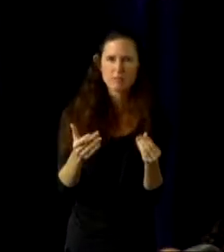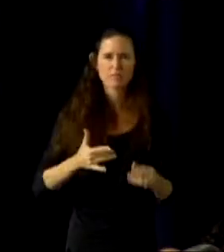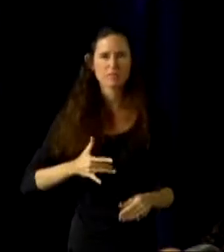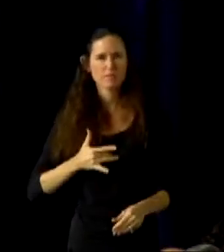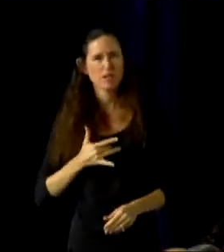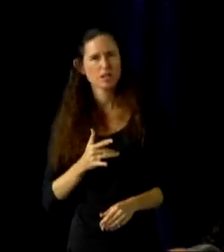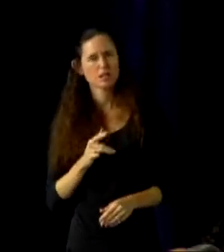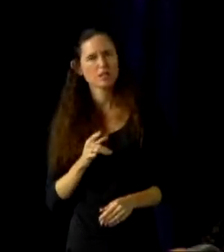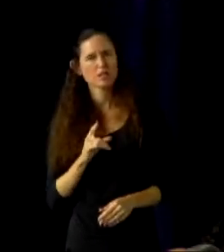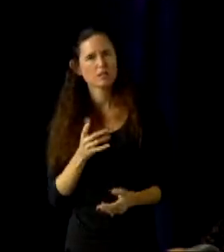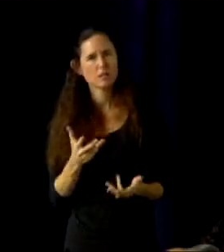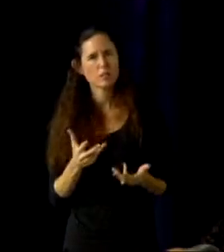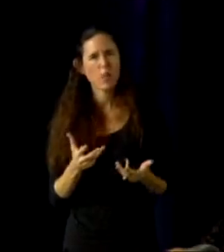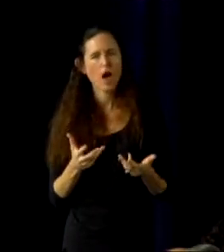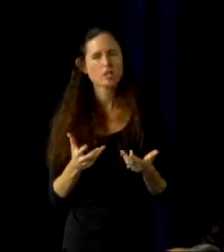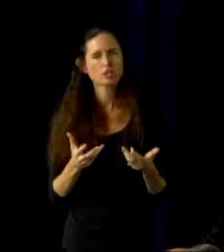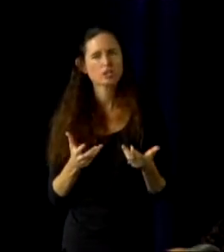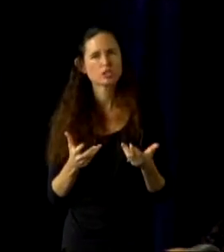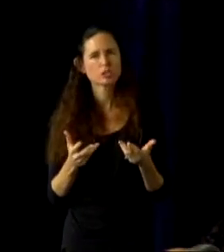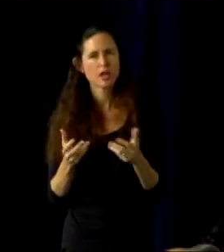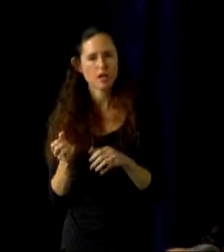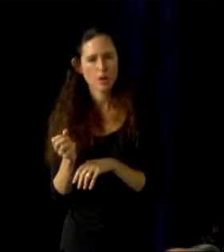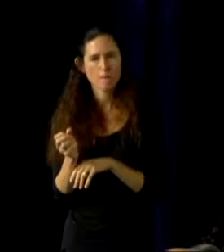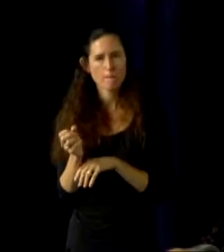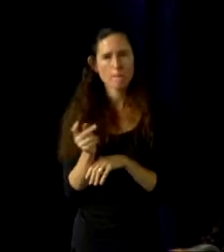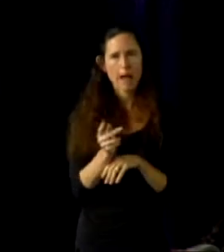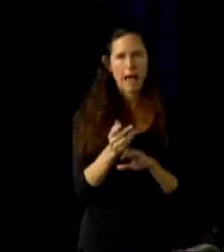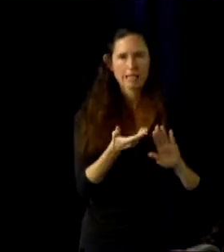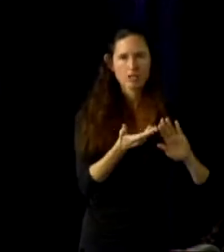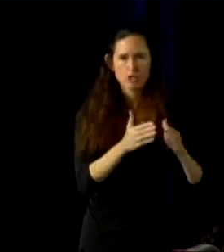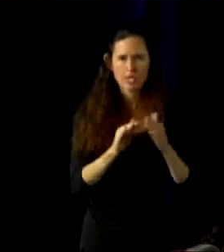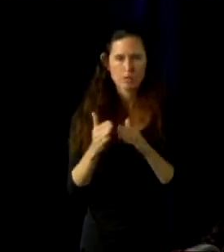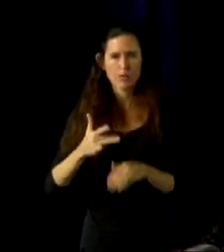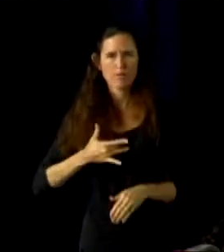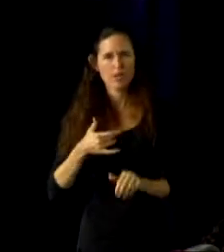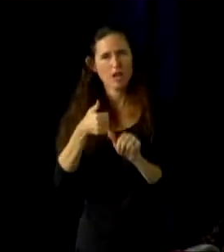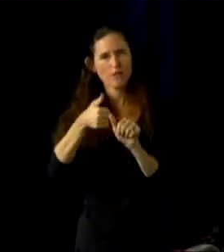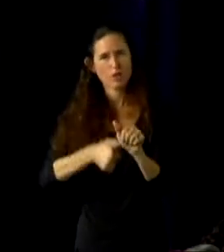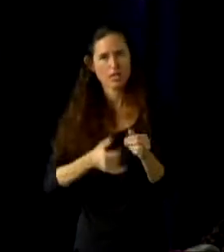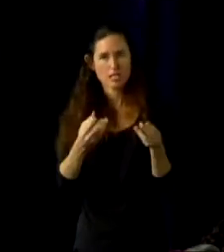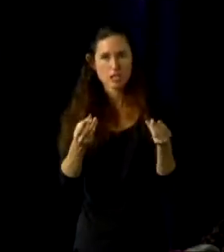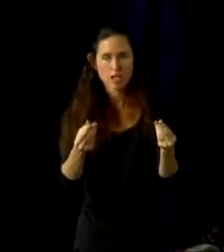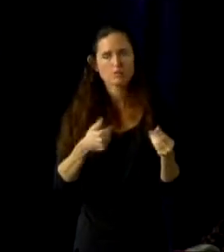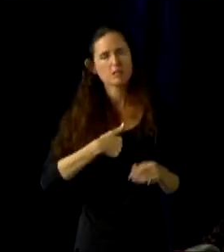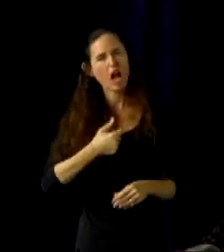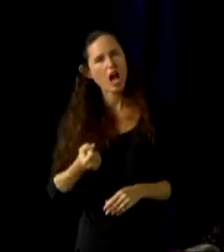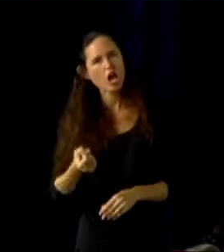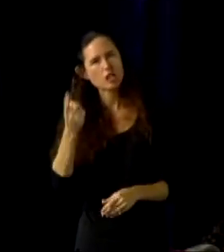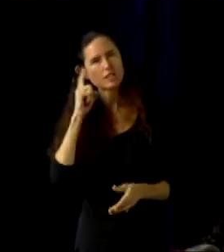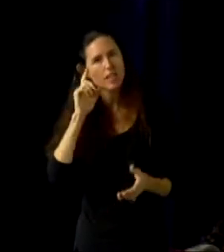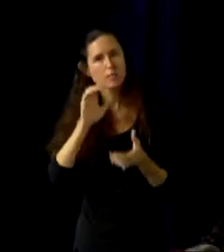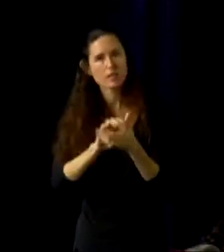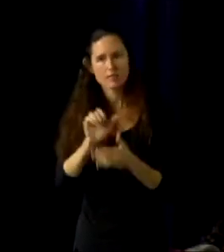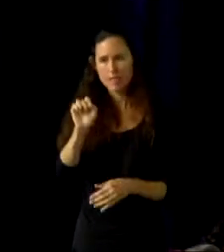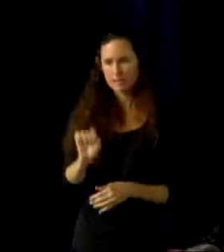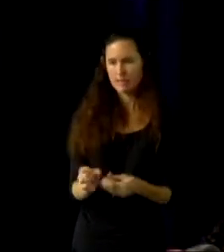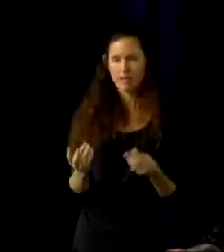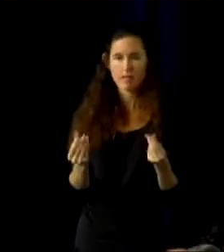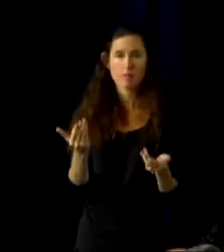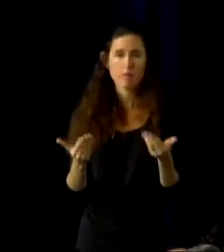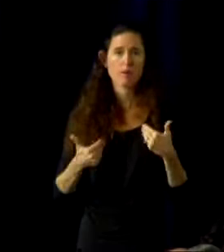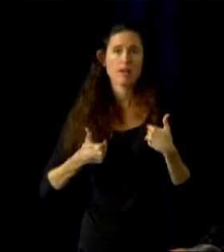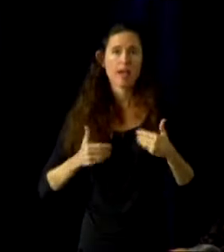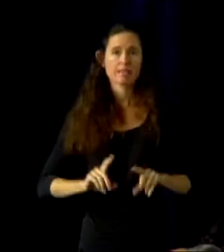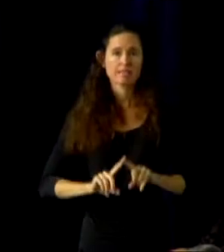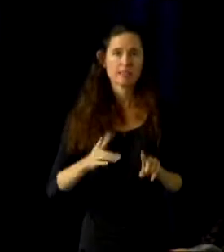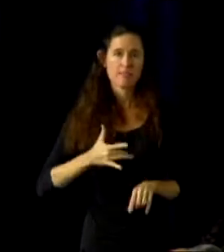really move somewhat back to that community feel on each campus. I realize and believe that South Campus may have a different feel